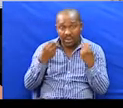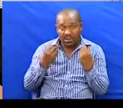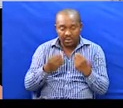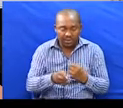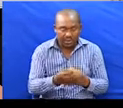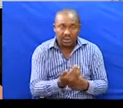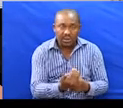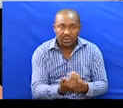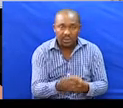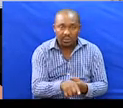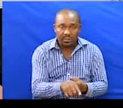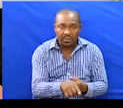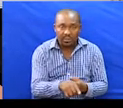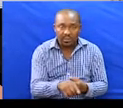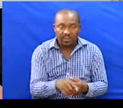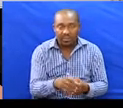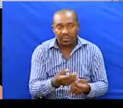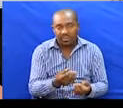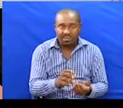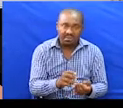Maybe there is a baby cow.